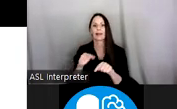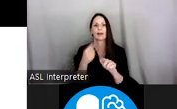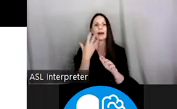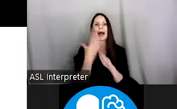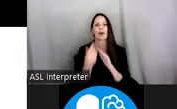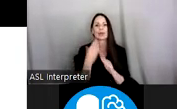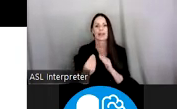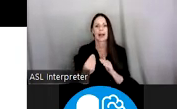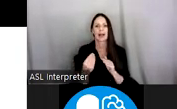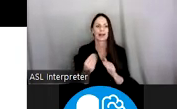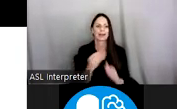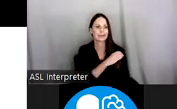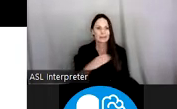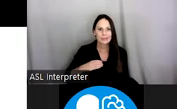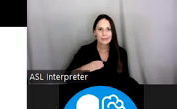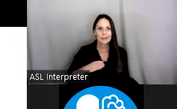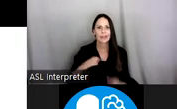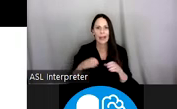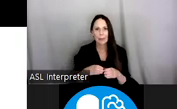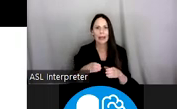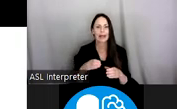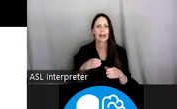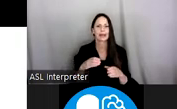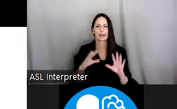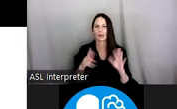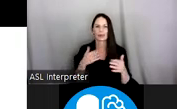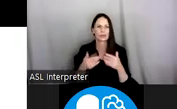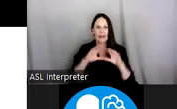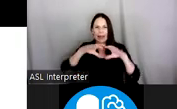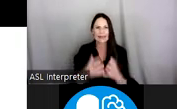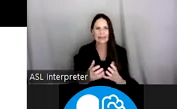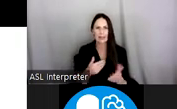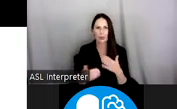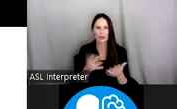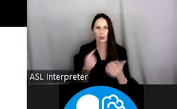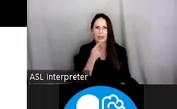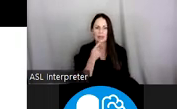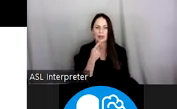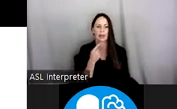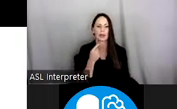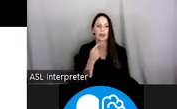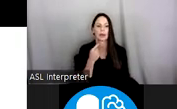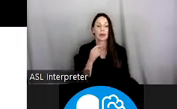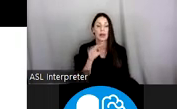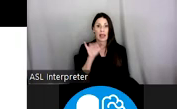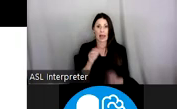committees or entities or whatever you want to say, that they would